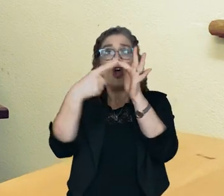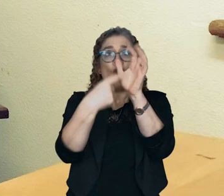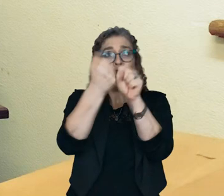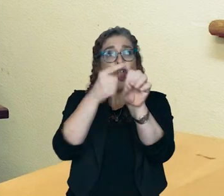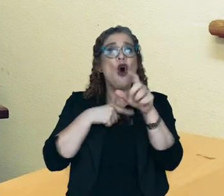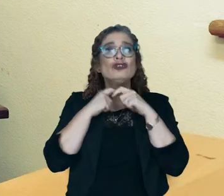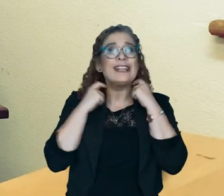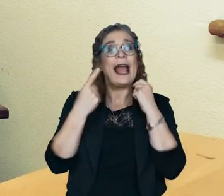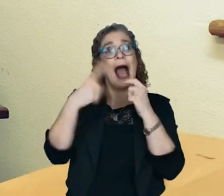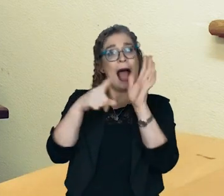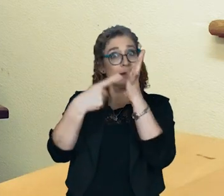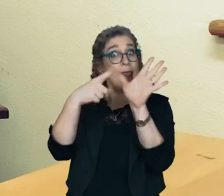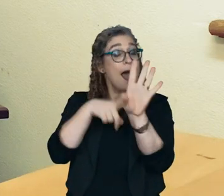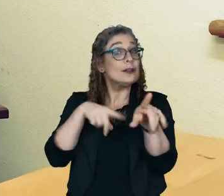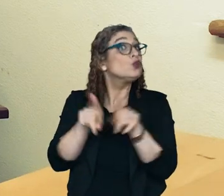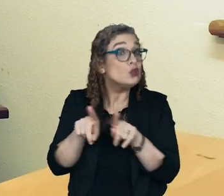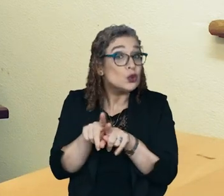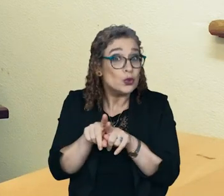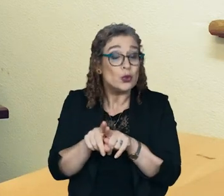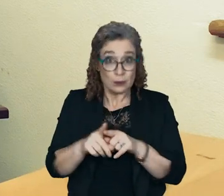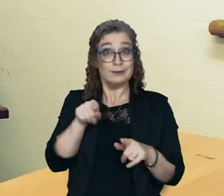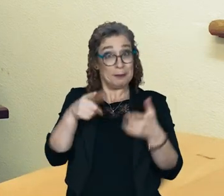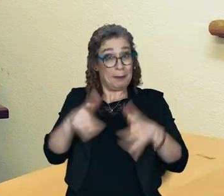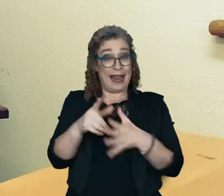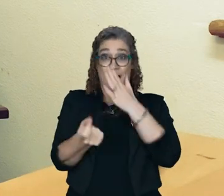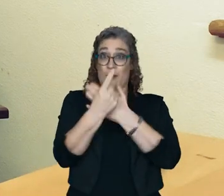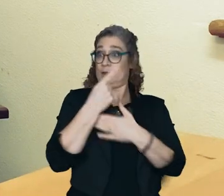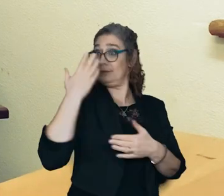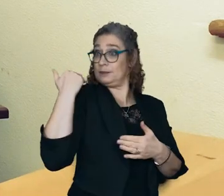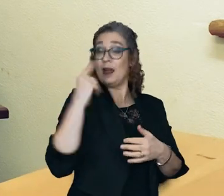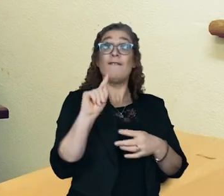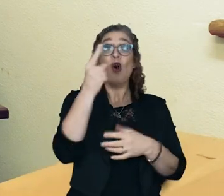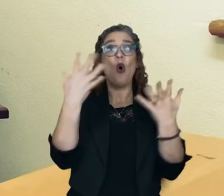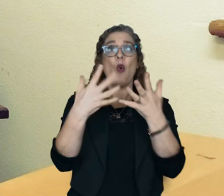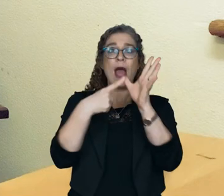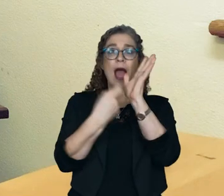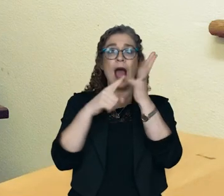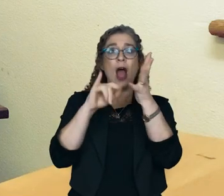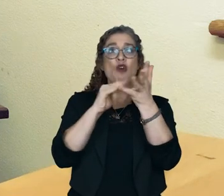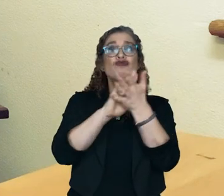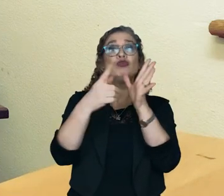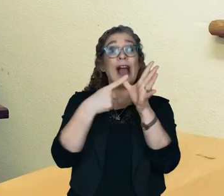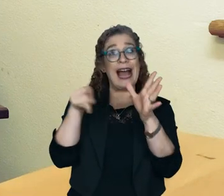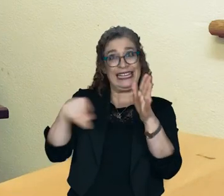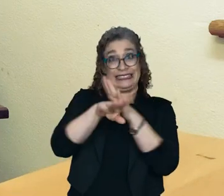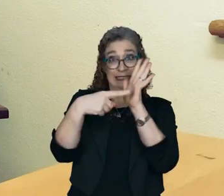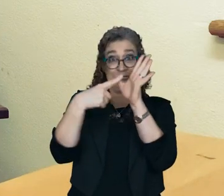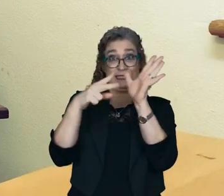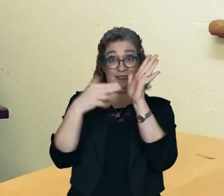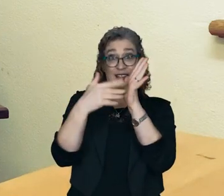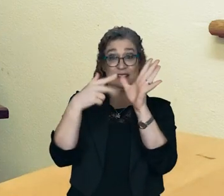well. This has happened twice in the recent past. The first was in Arusha in Tanzania,